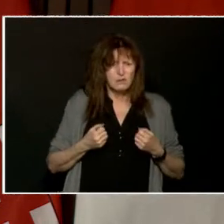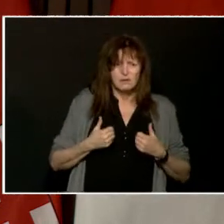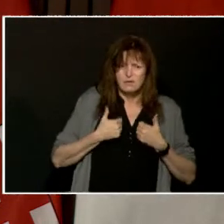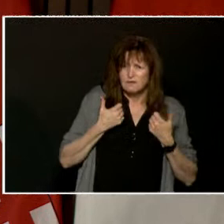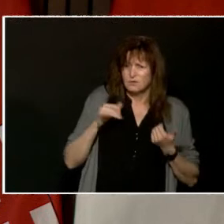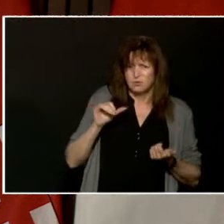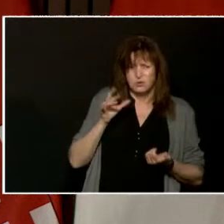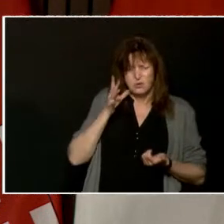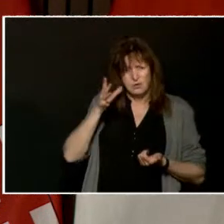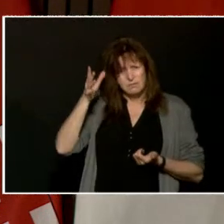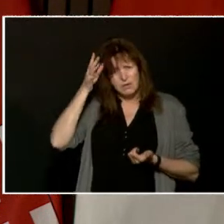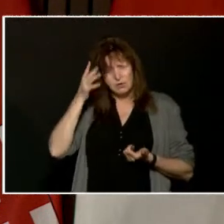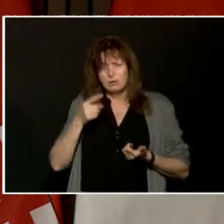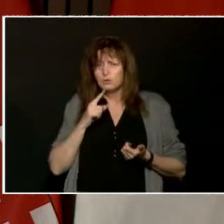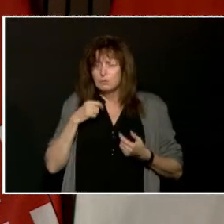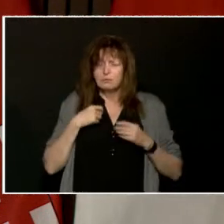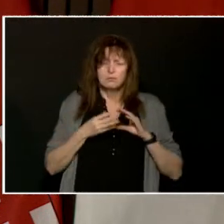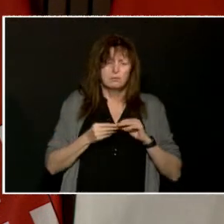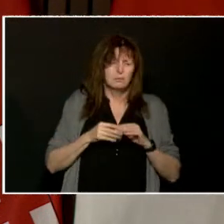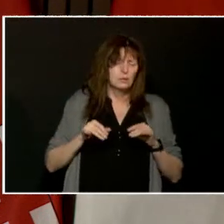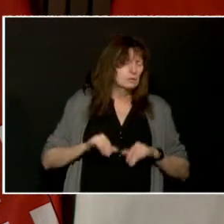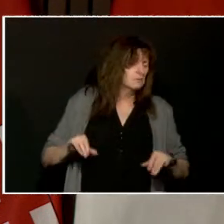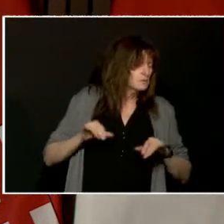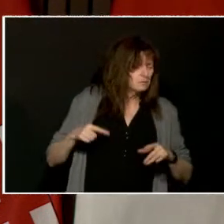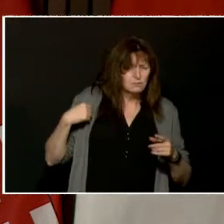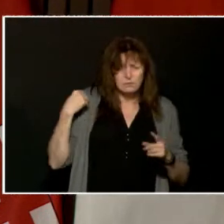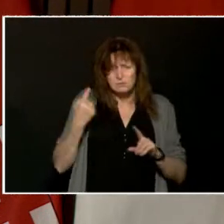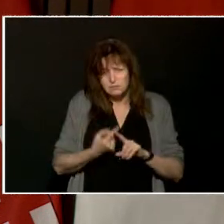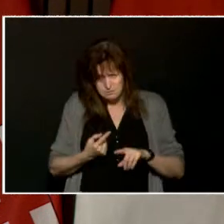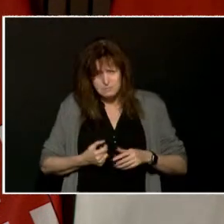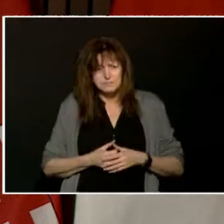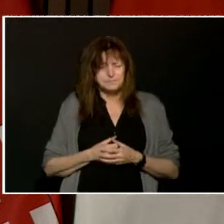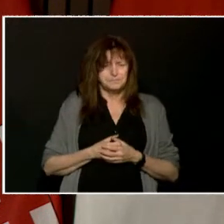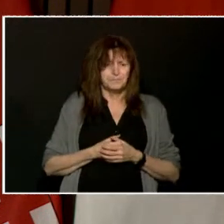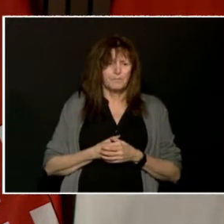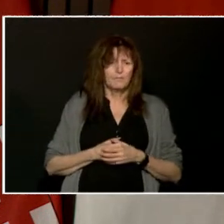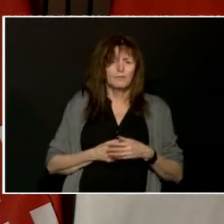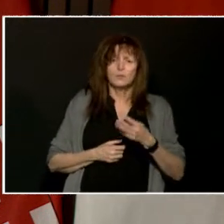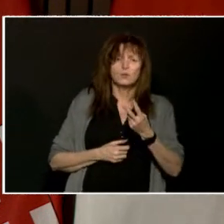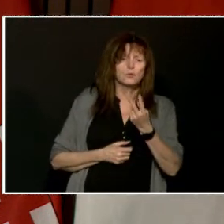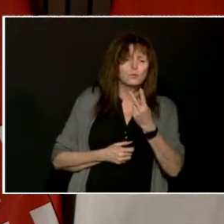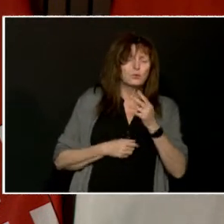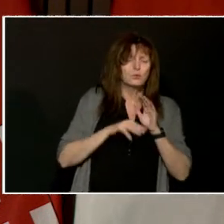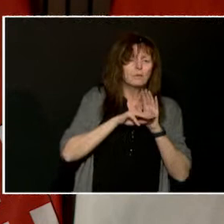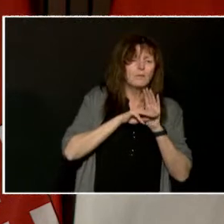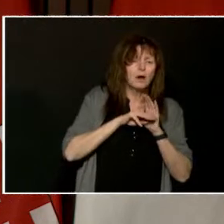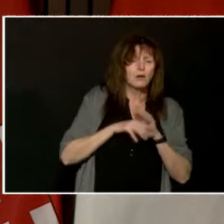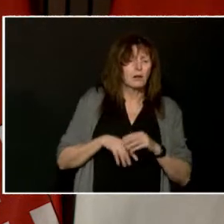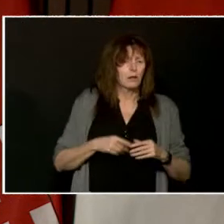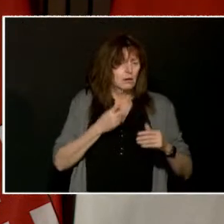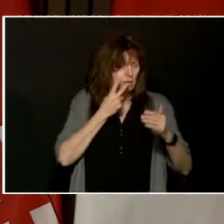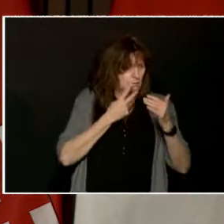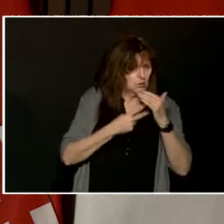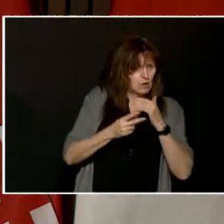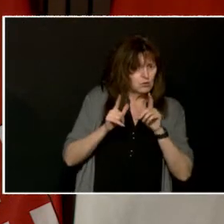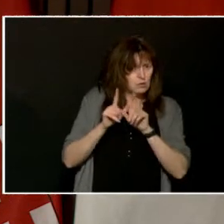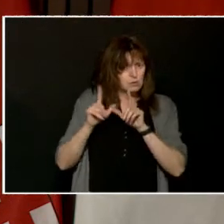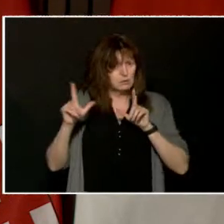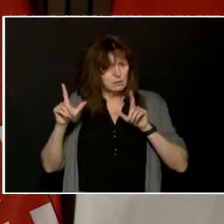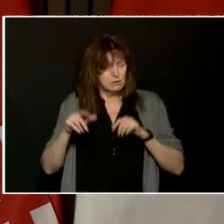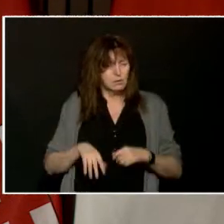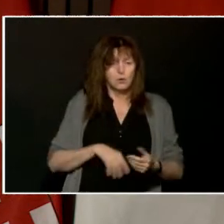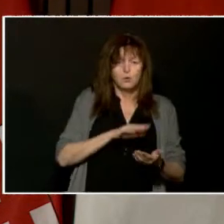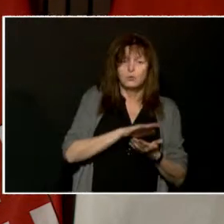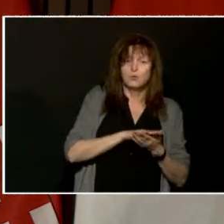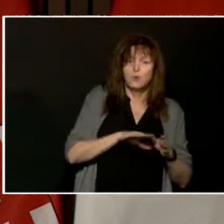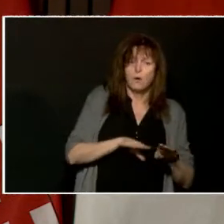before. What you see in 2 of our models that we're able to look at the impact of school opening, there is an increase. It really just moves that increase